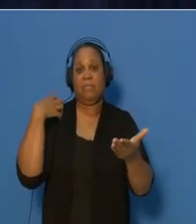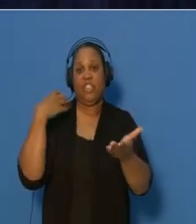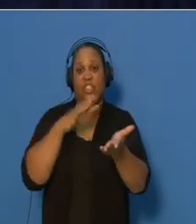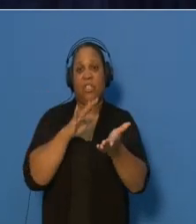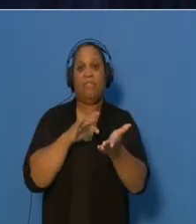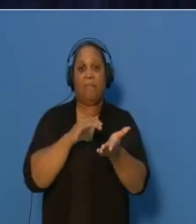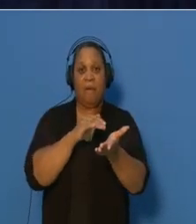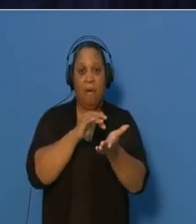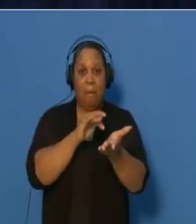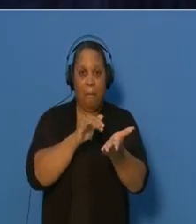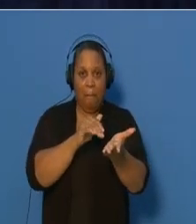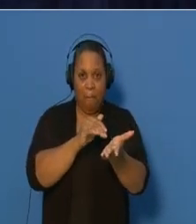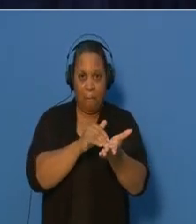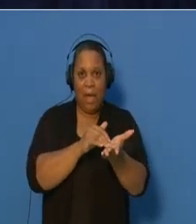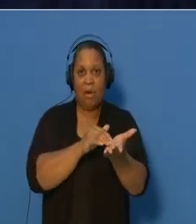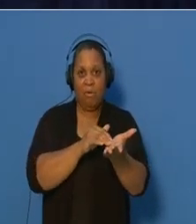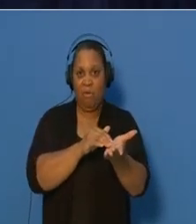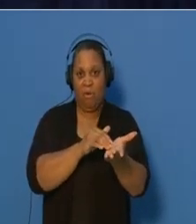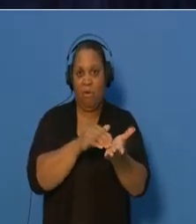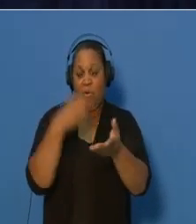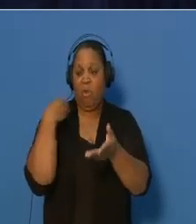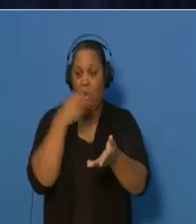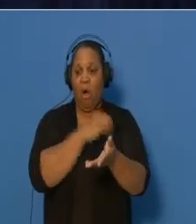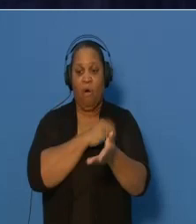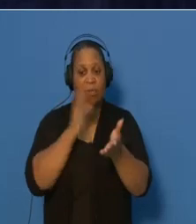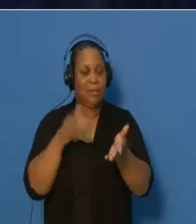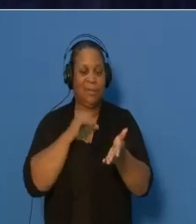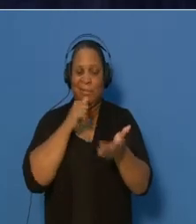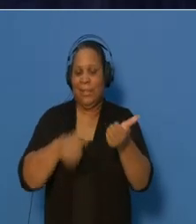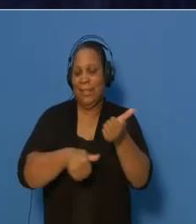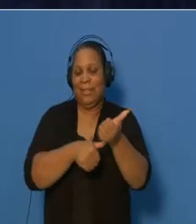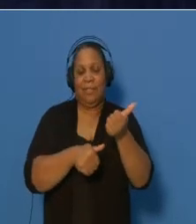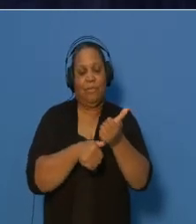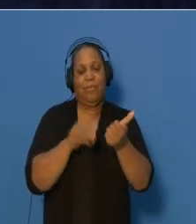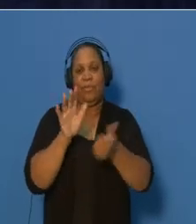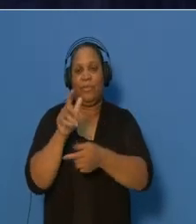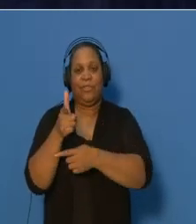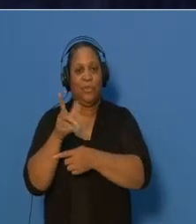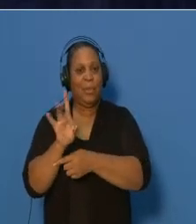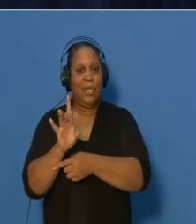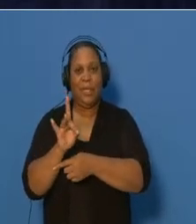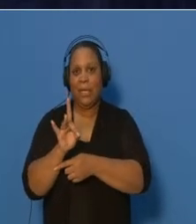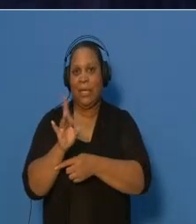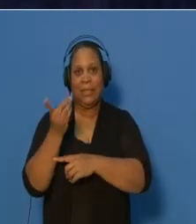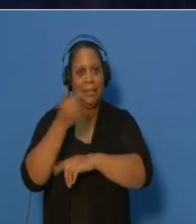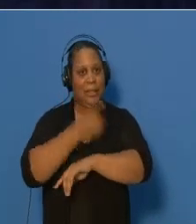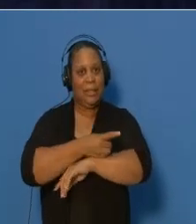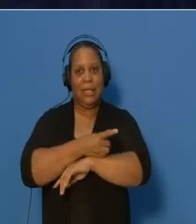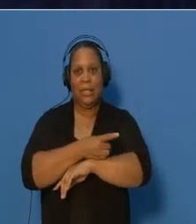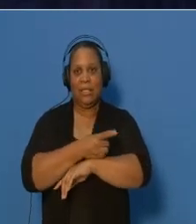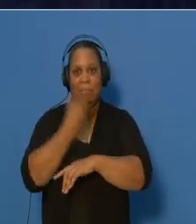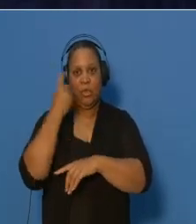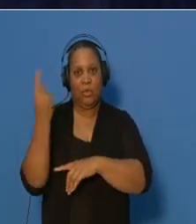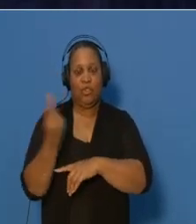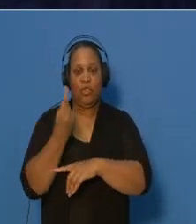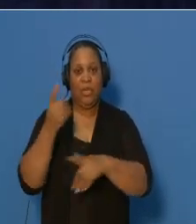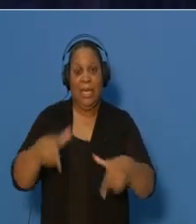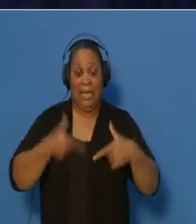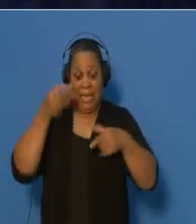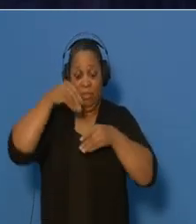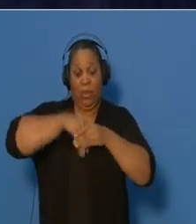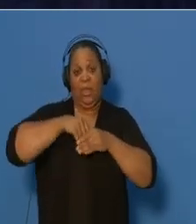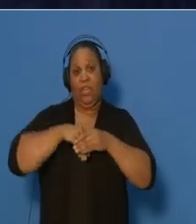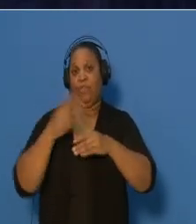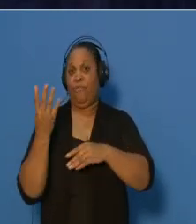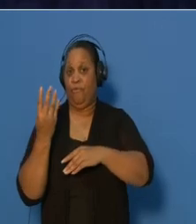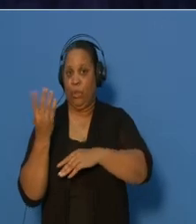this point the evidence doesn't support the need for 28 days because the virus generally lives within you for the 14 days. But that would certainly